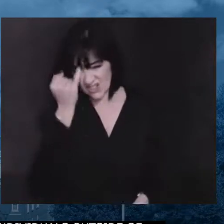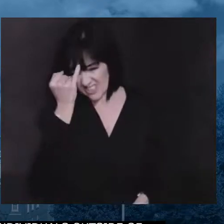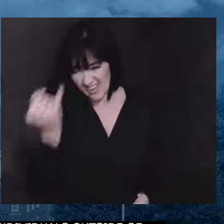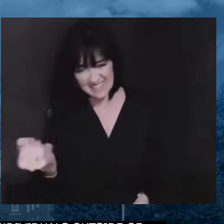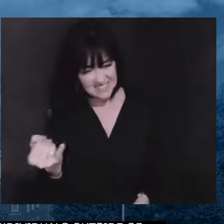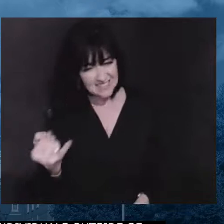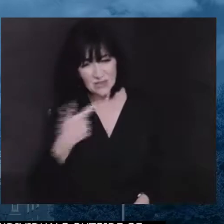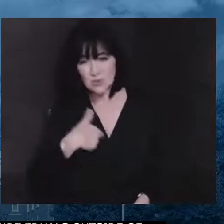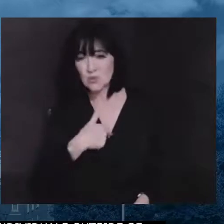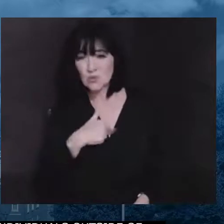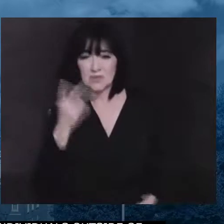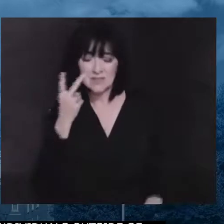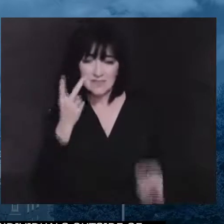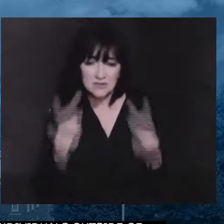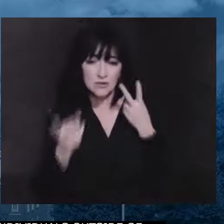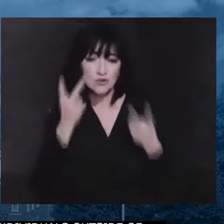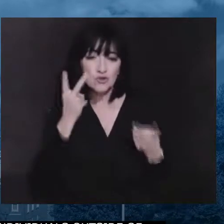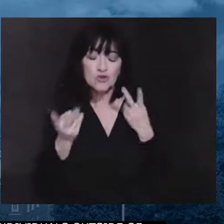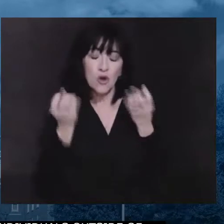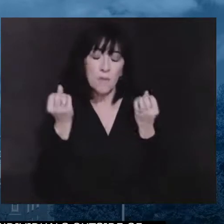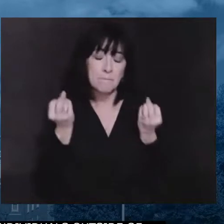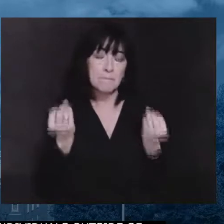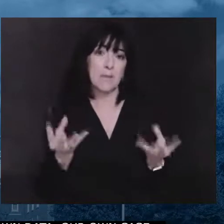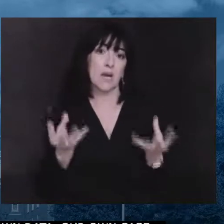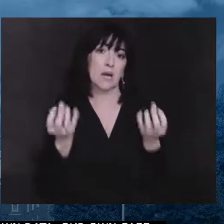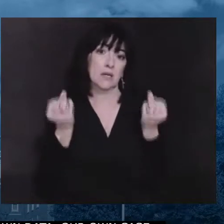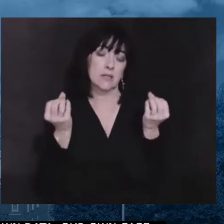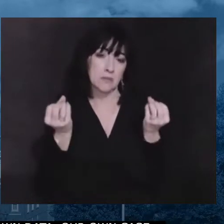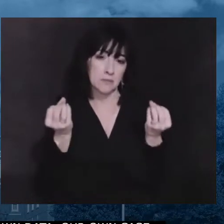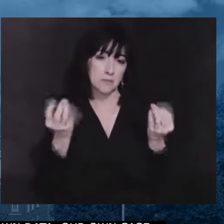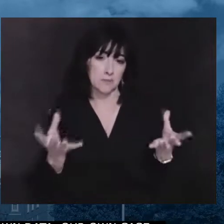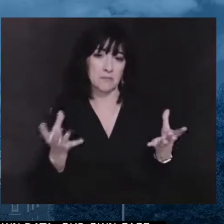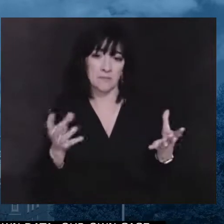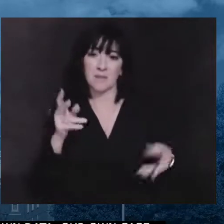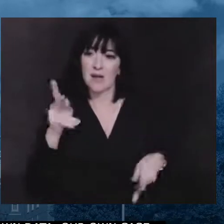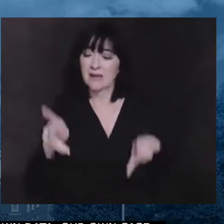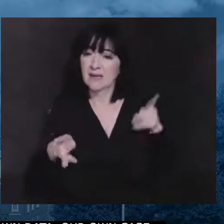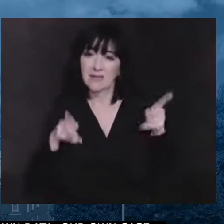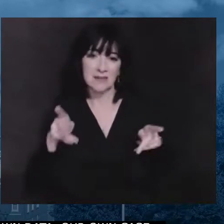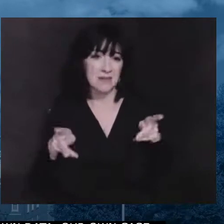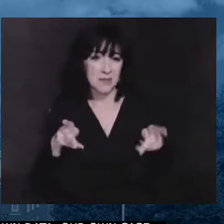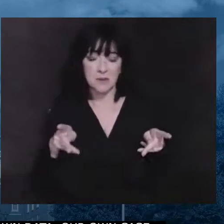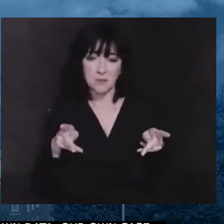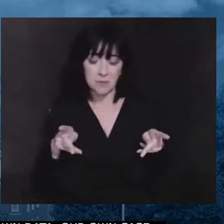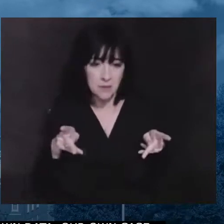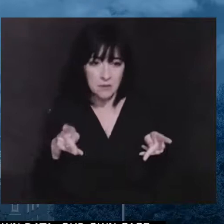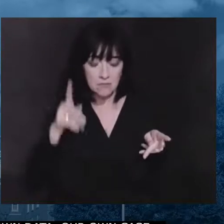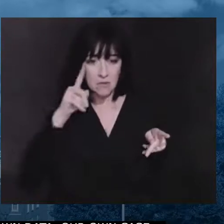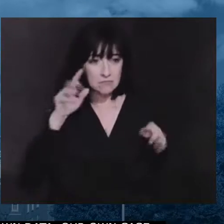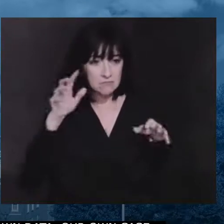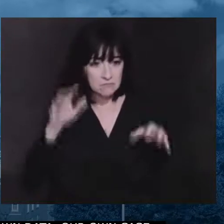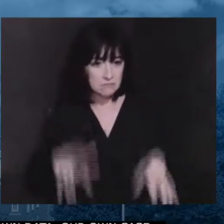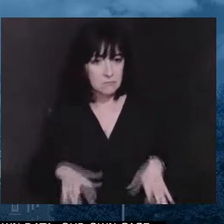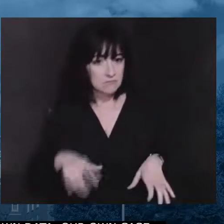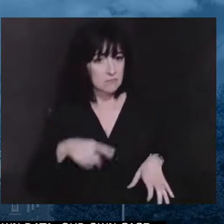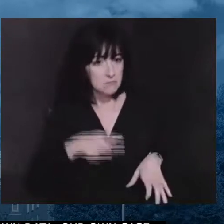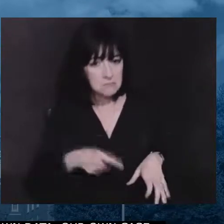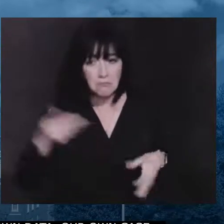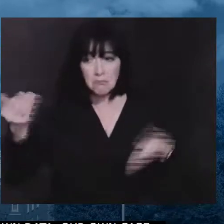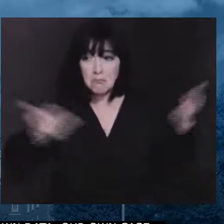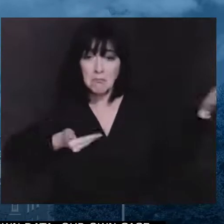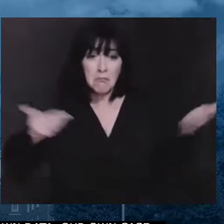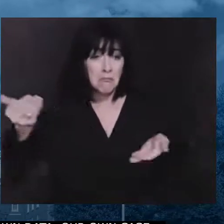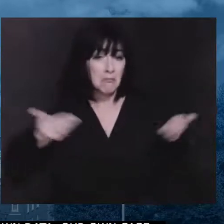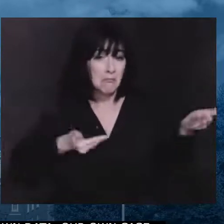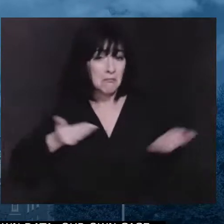saw so many cases and really super spreader events from people coming together on